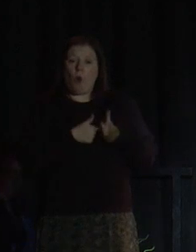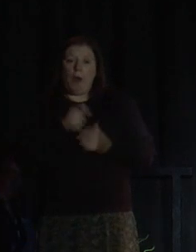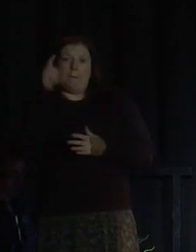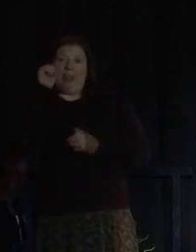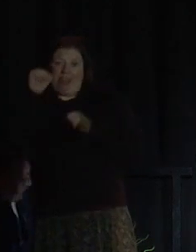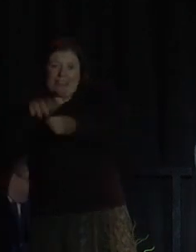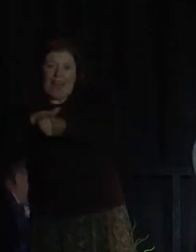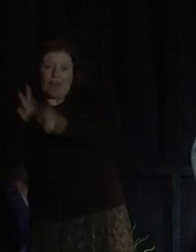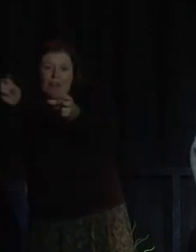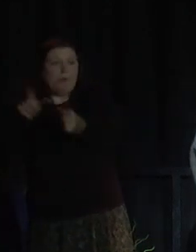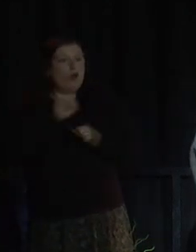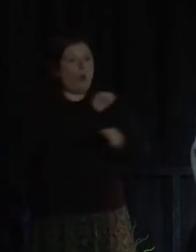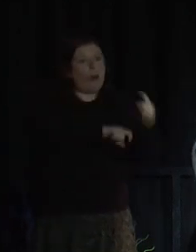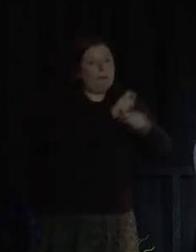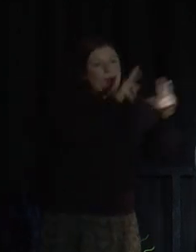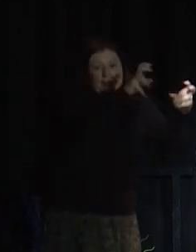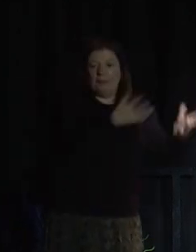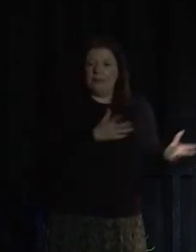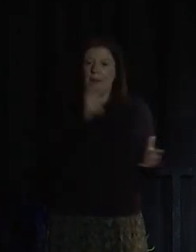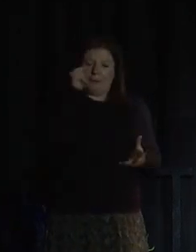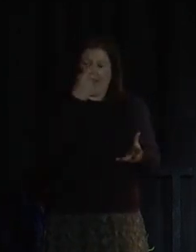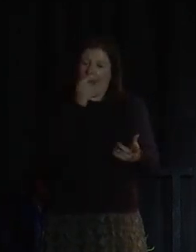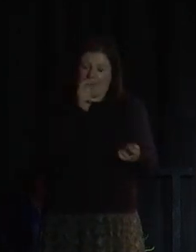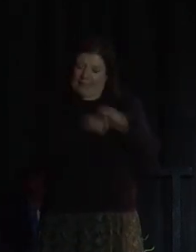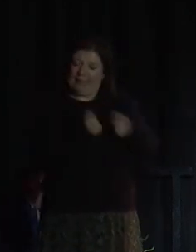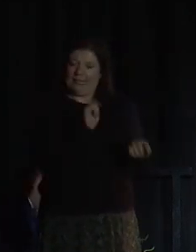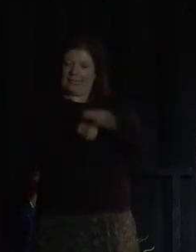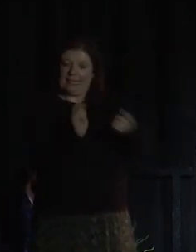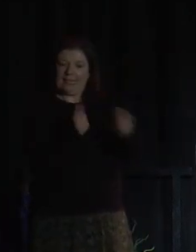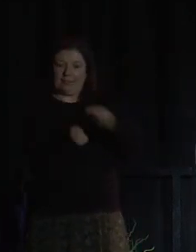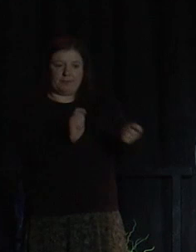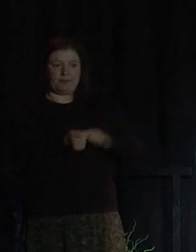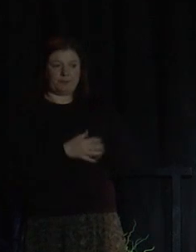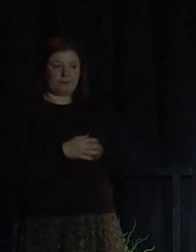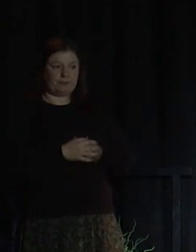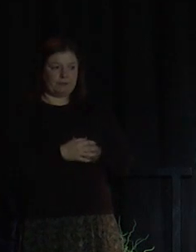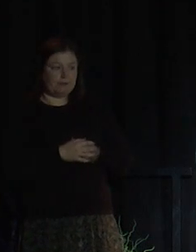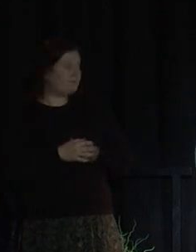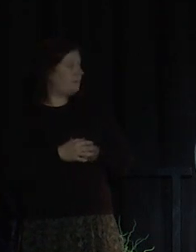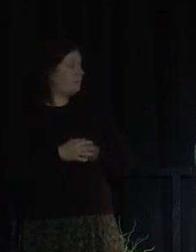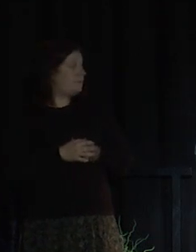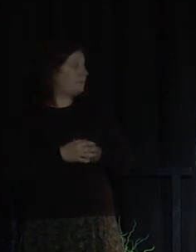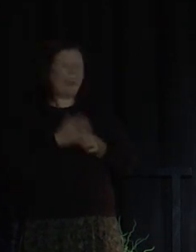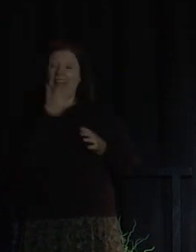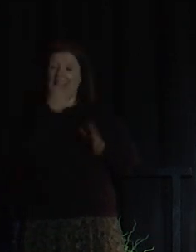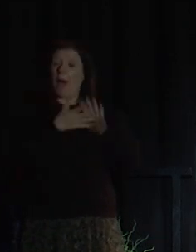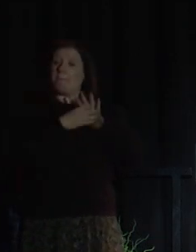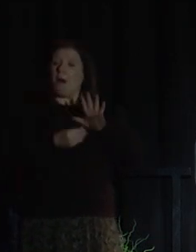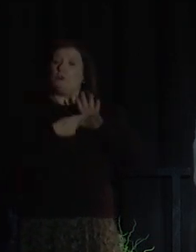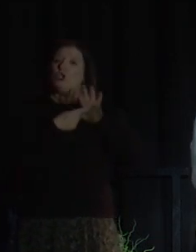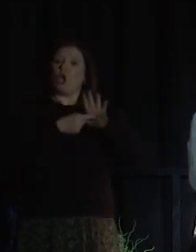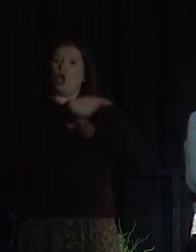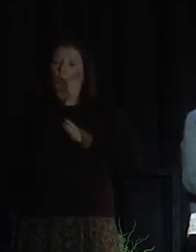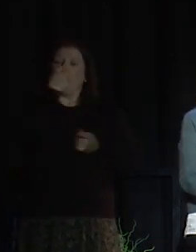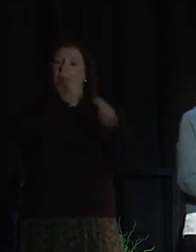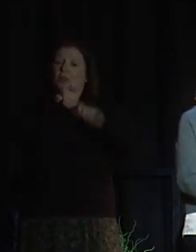activism differently, see your community differently, see all sorts of things differently. And we can offer a scalable model for this with lots of kind of add-ons.